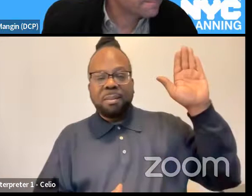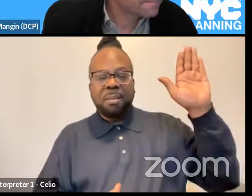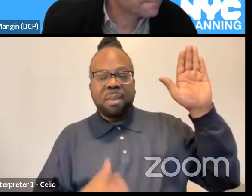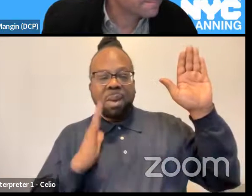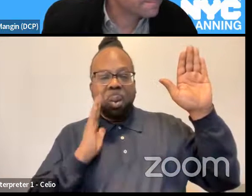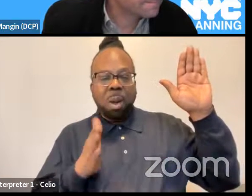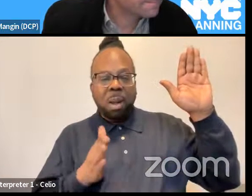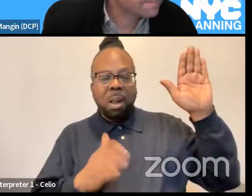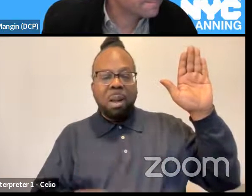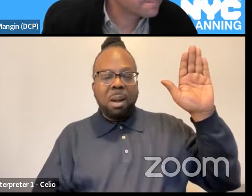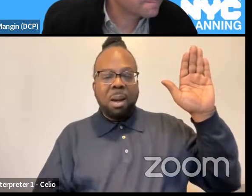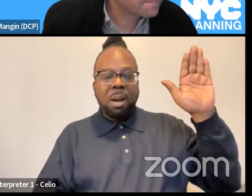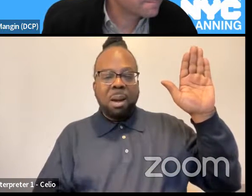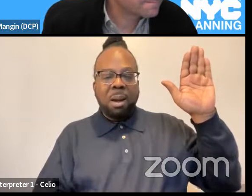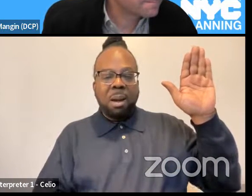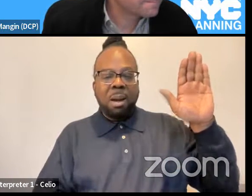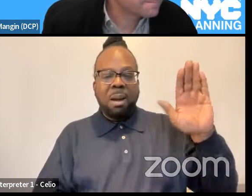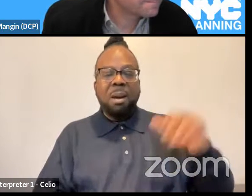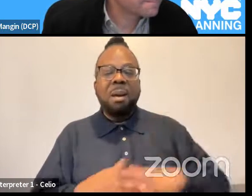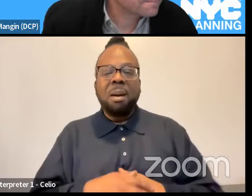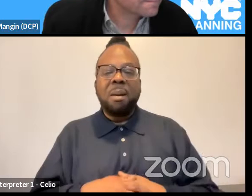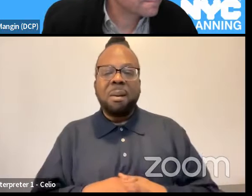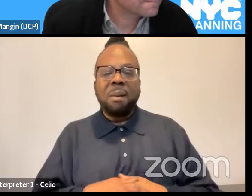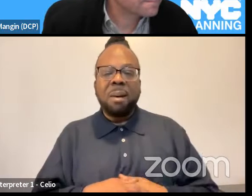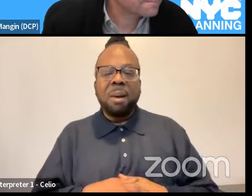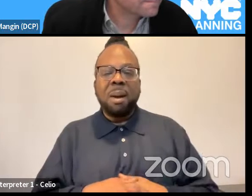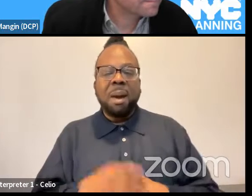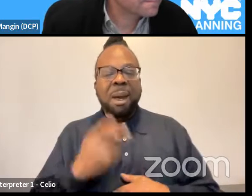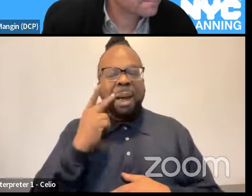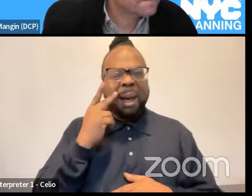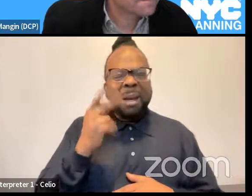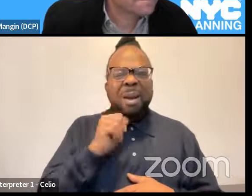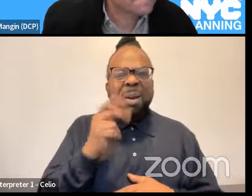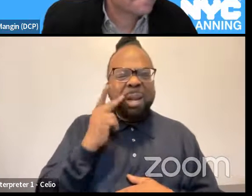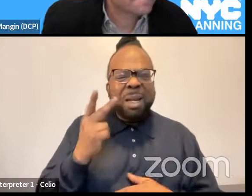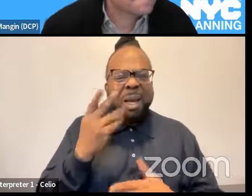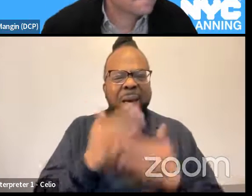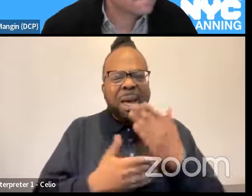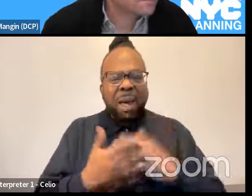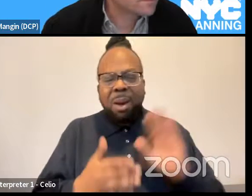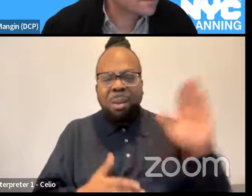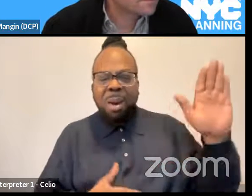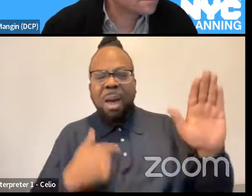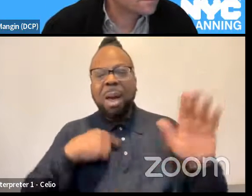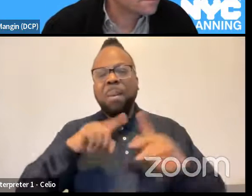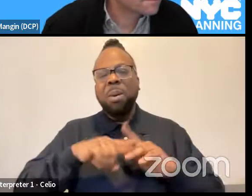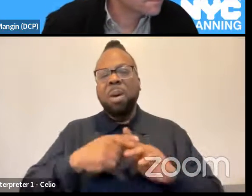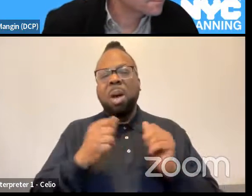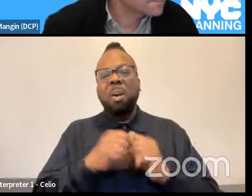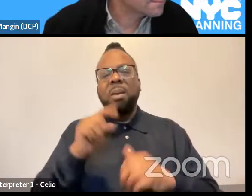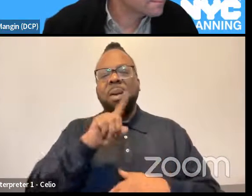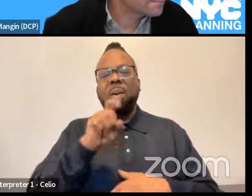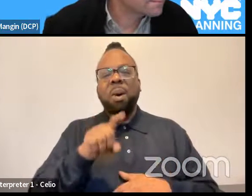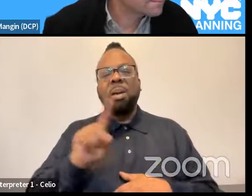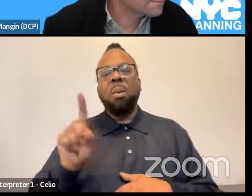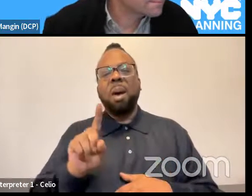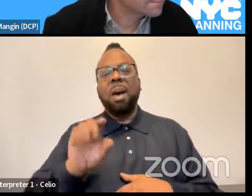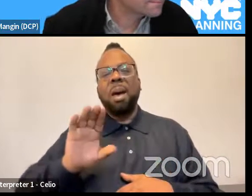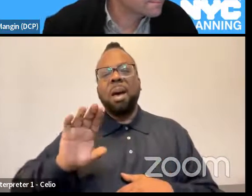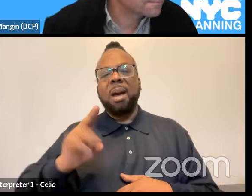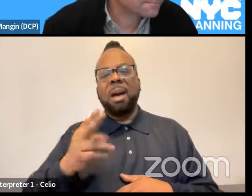So I don't see any raised hands, so I'm going to start with some of the questions in the chat.